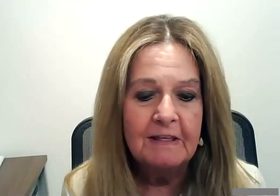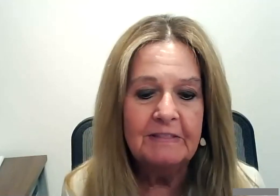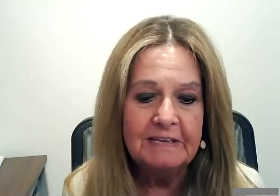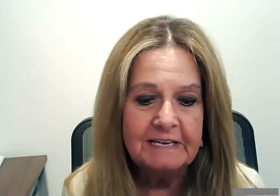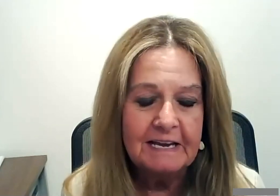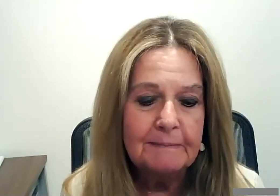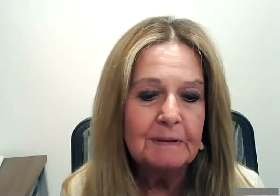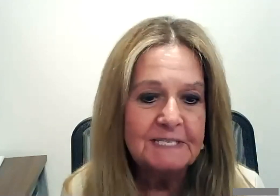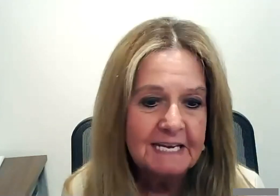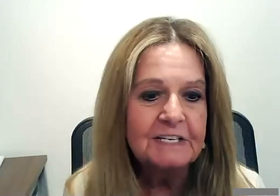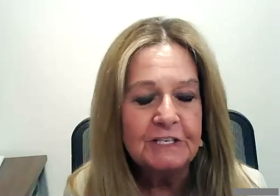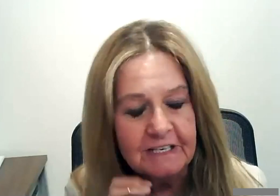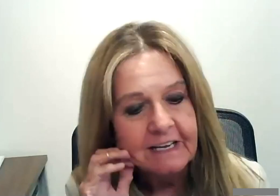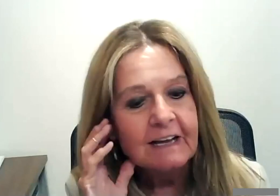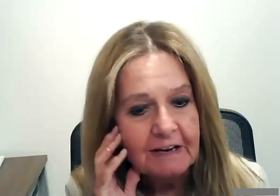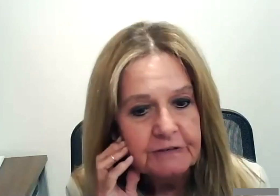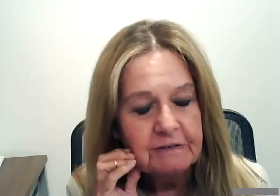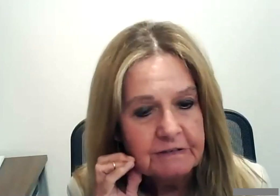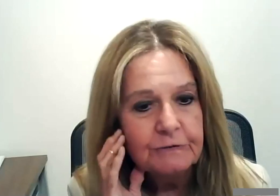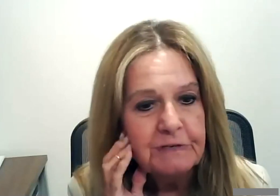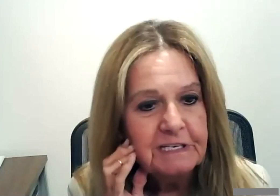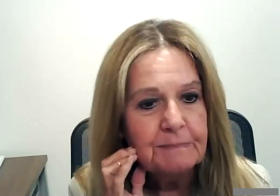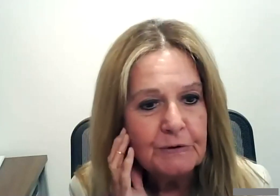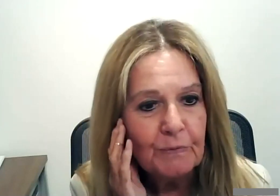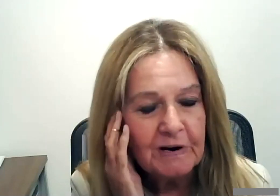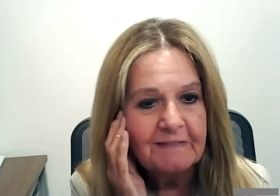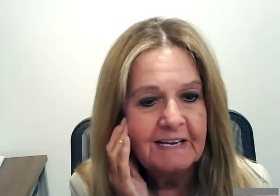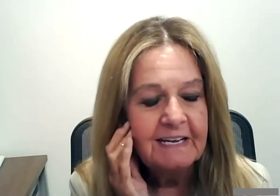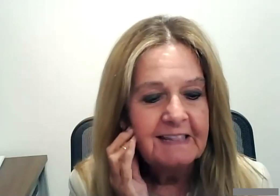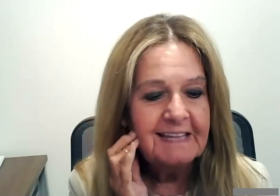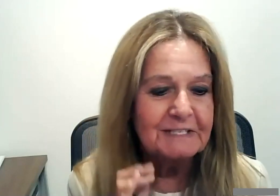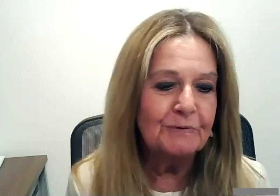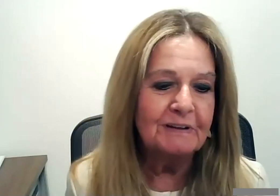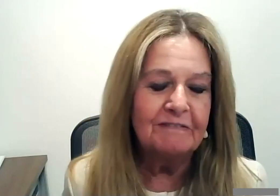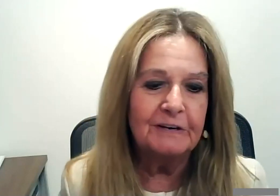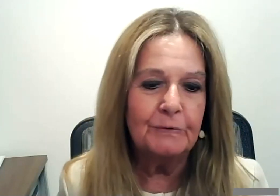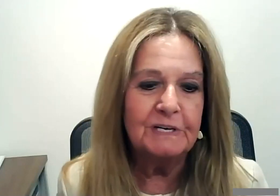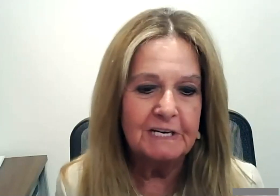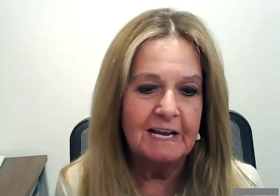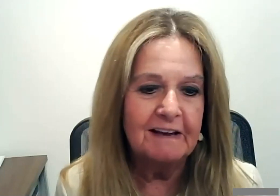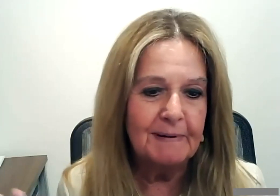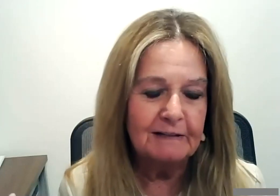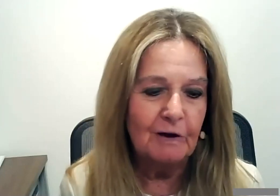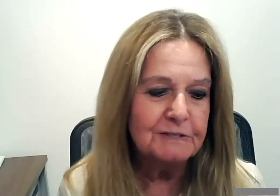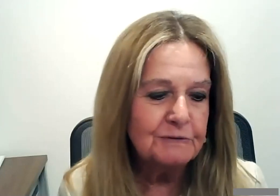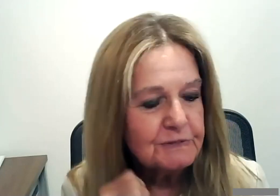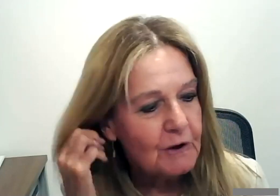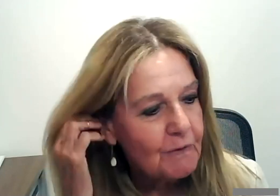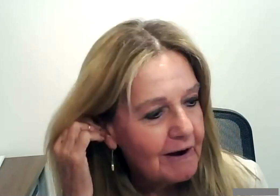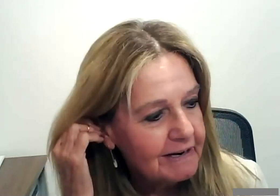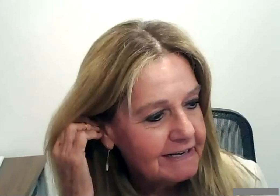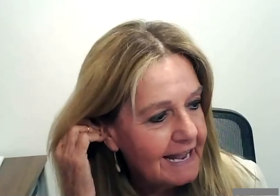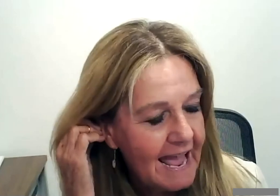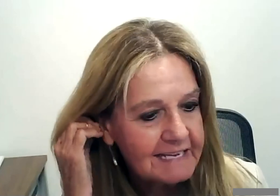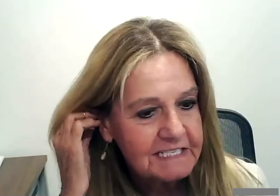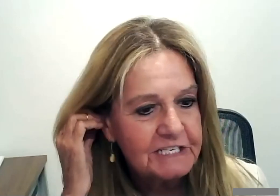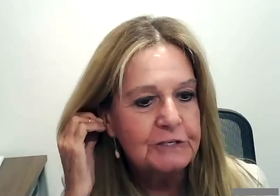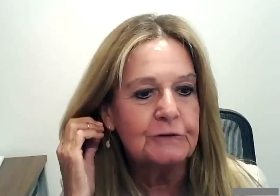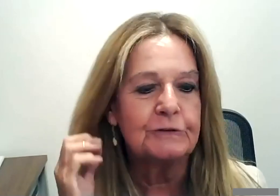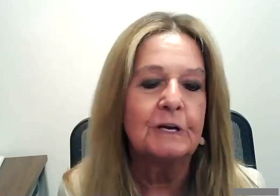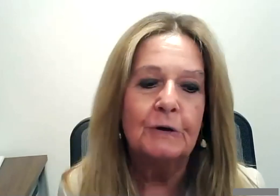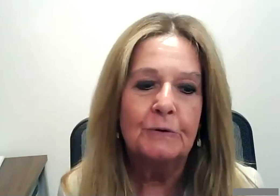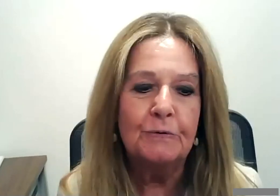for the implementation do need to be aware of it. That's one fun question I have my law students go out and